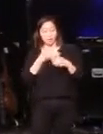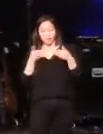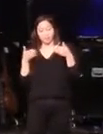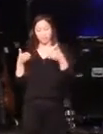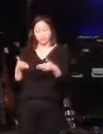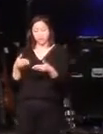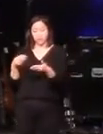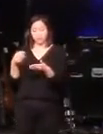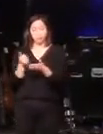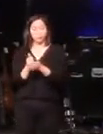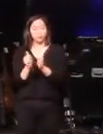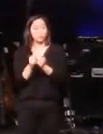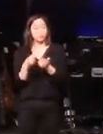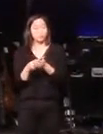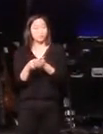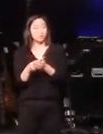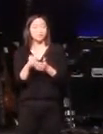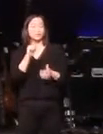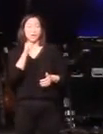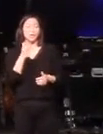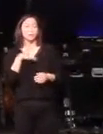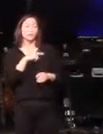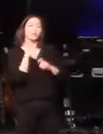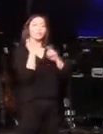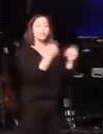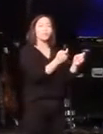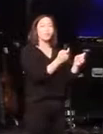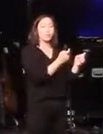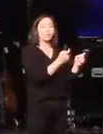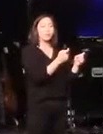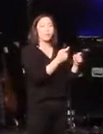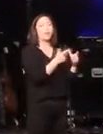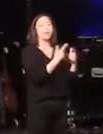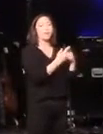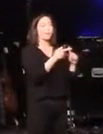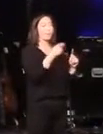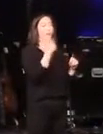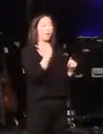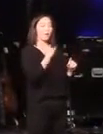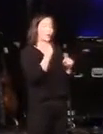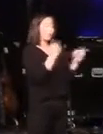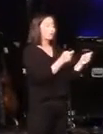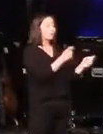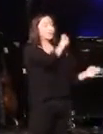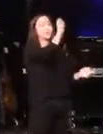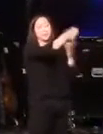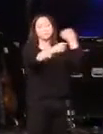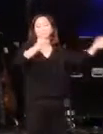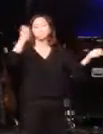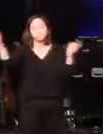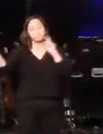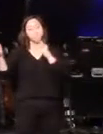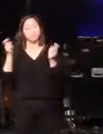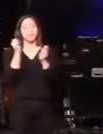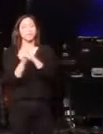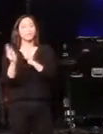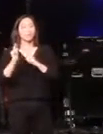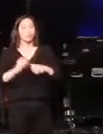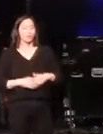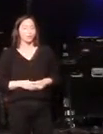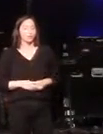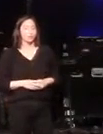a bigger part of that. We were just at the district, and it hurt my